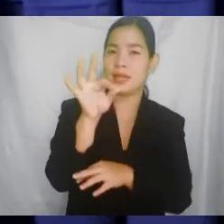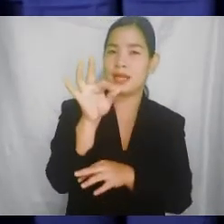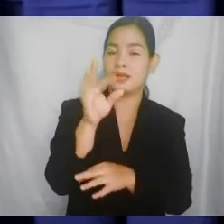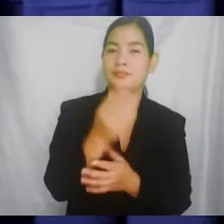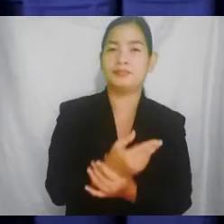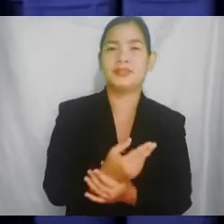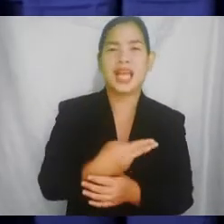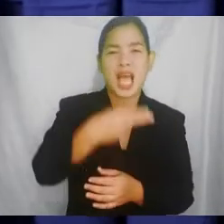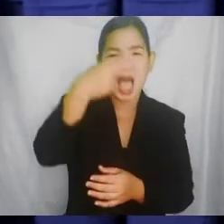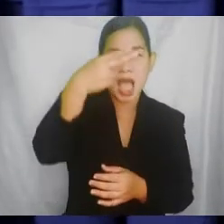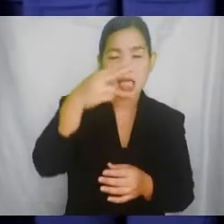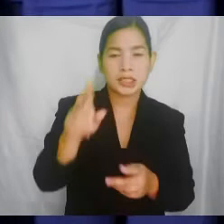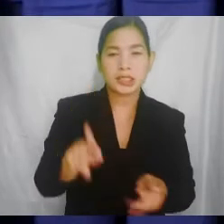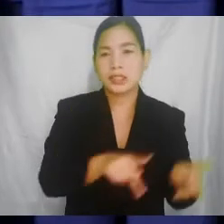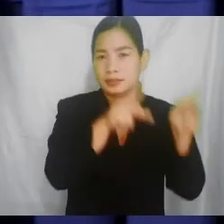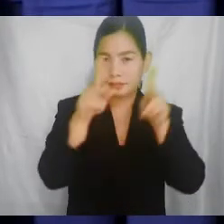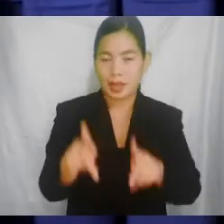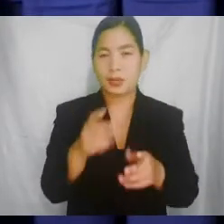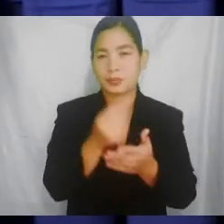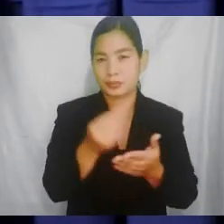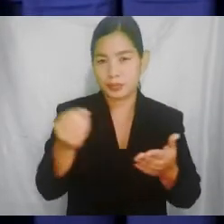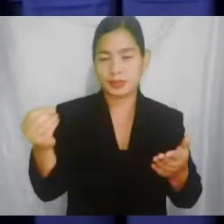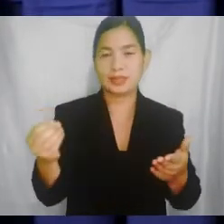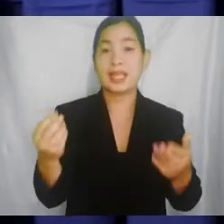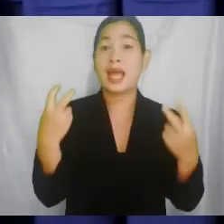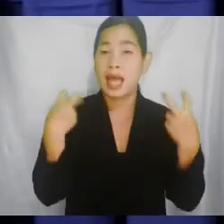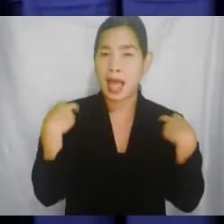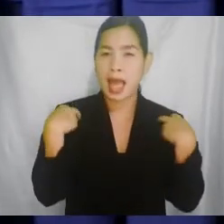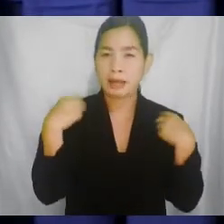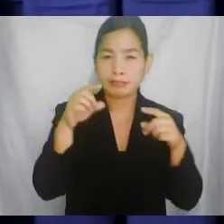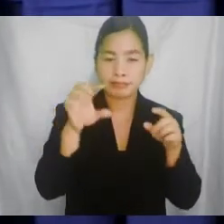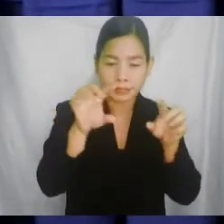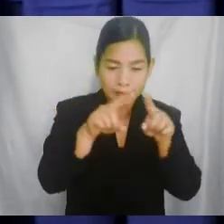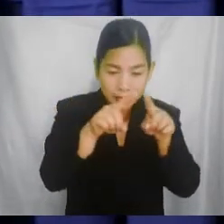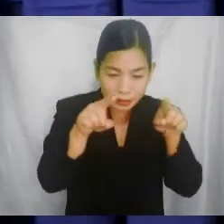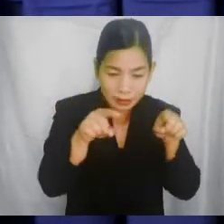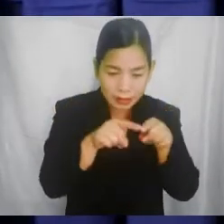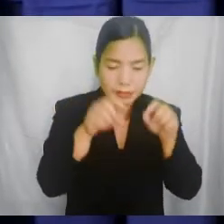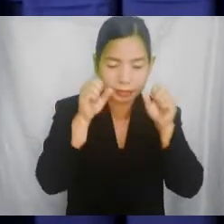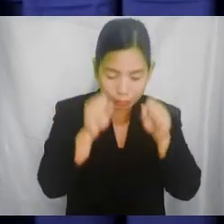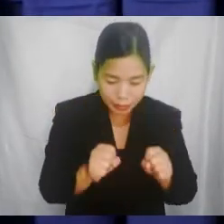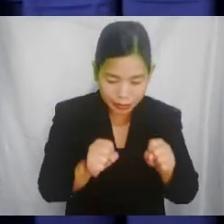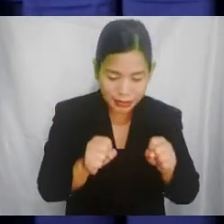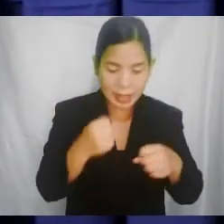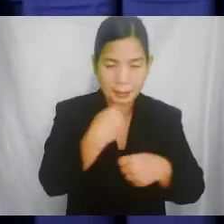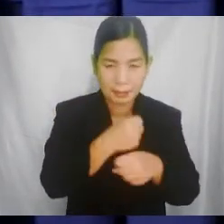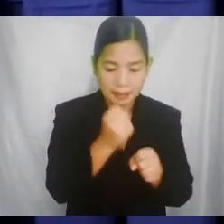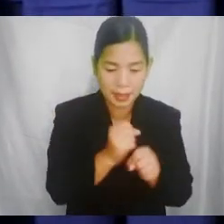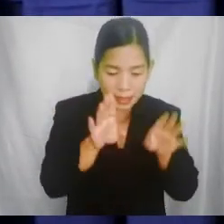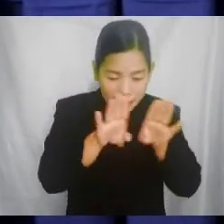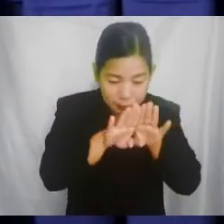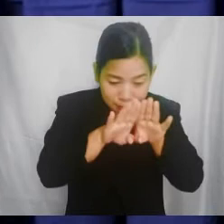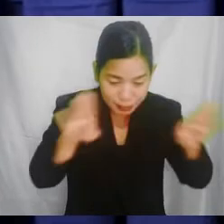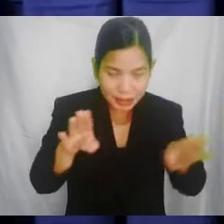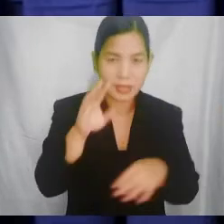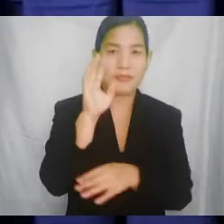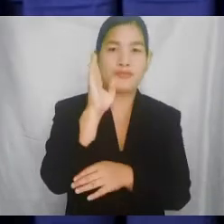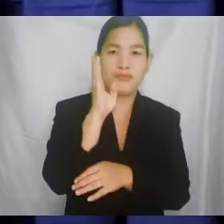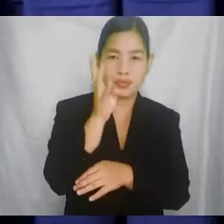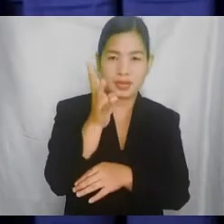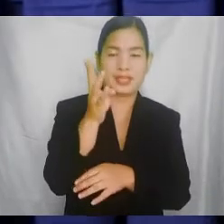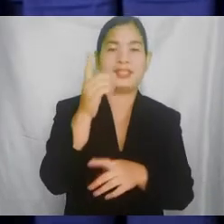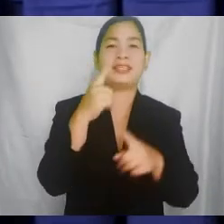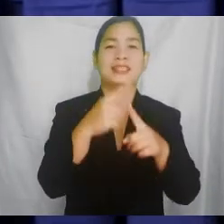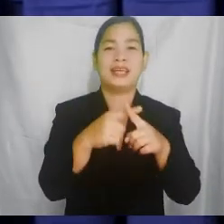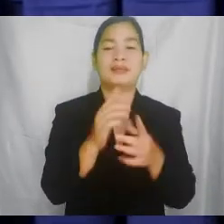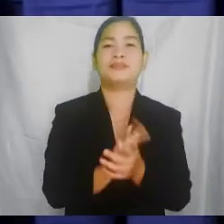objective, which contains lenses that magnify objects up to 40 times. And oil immersion